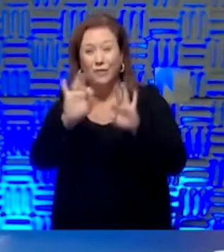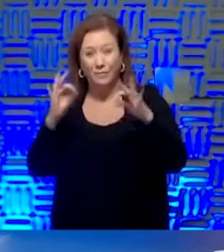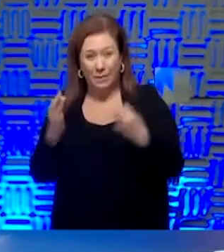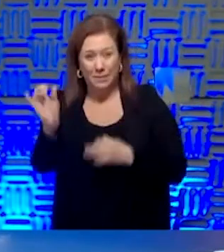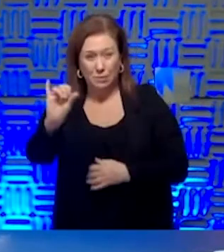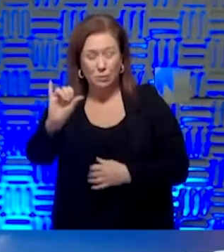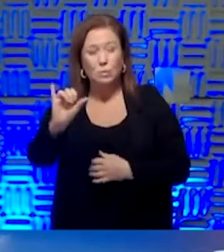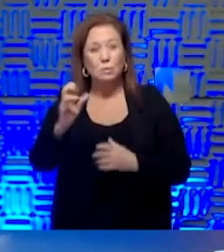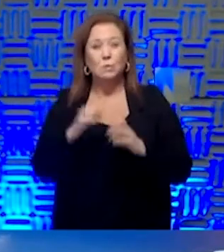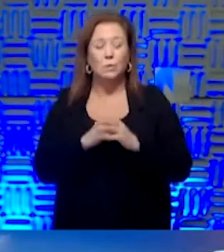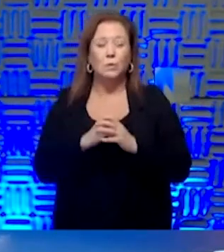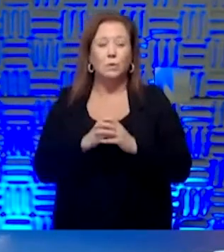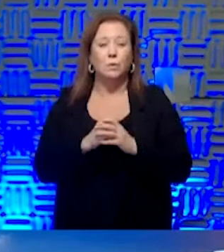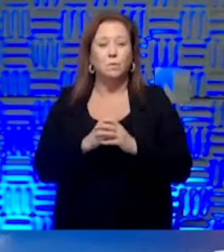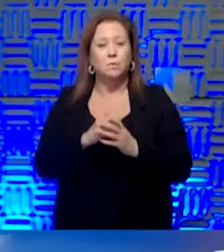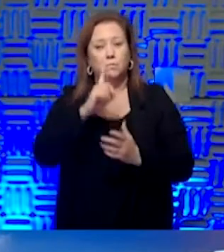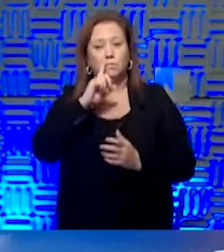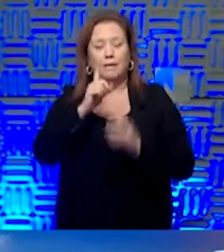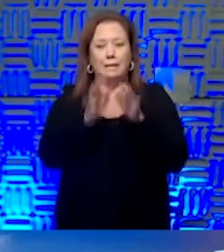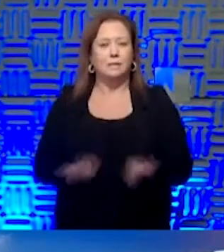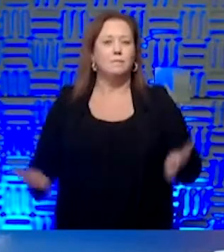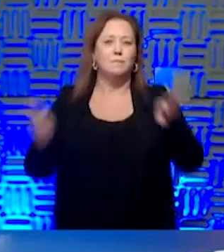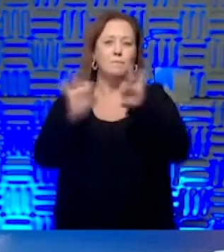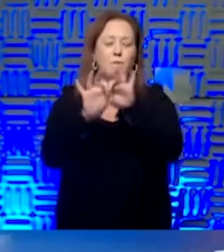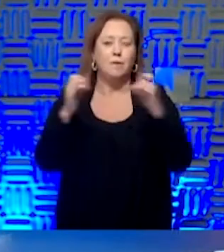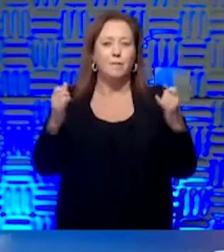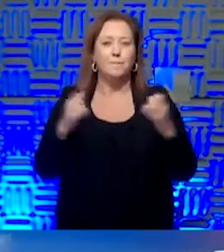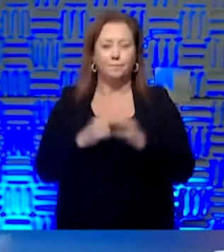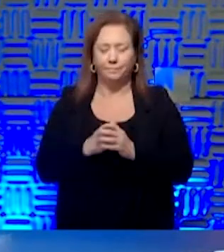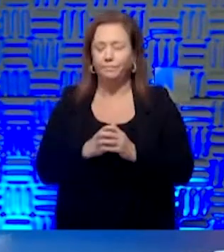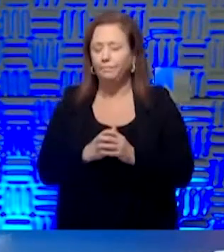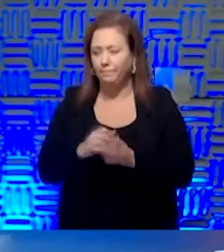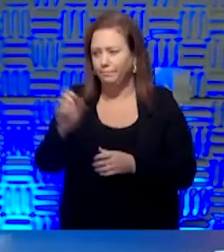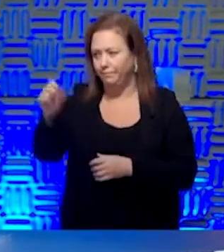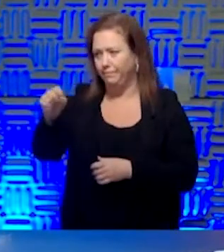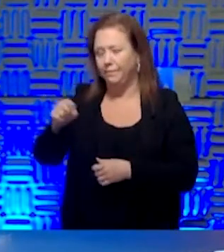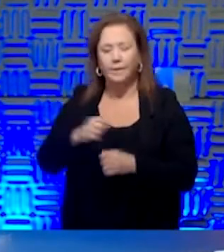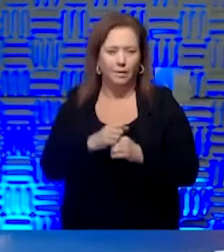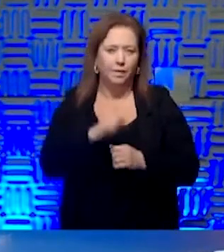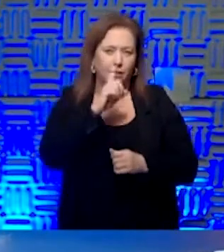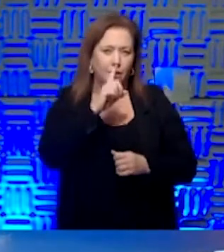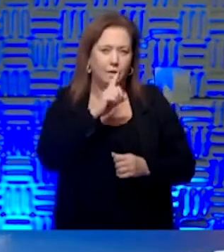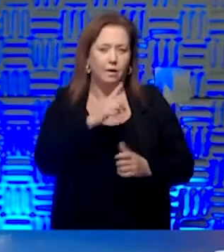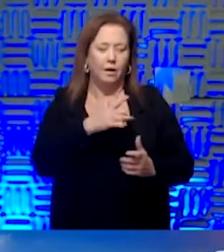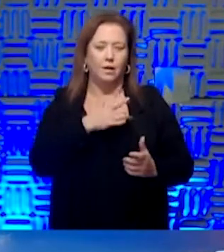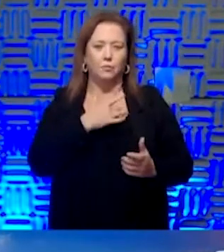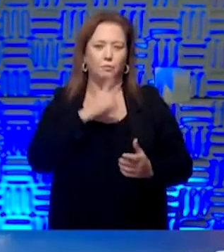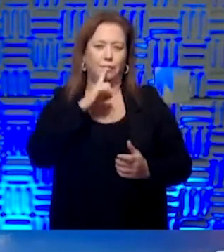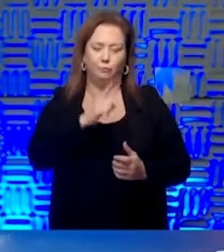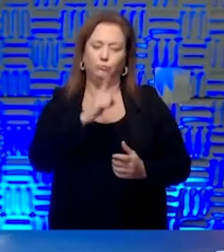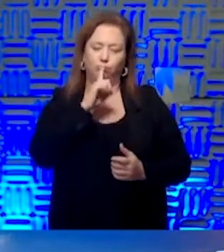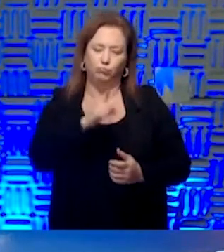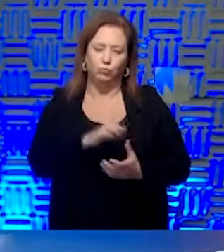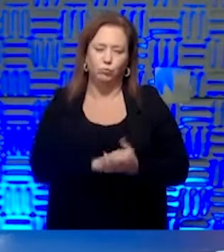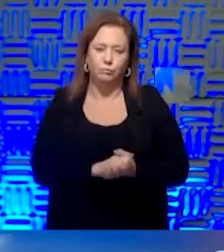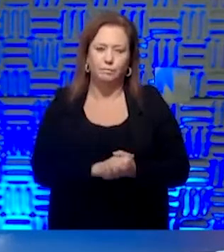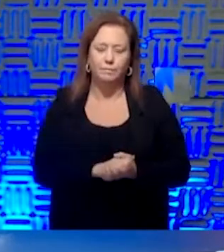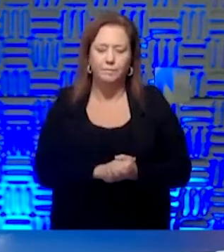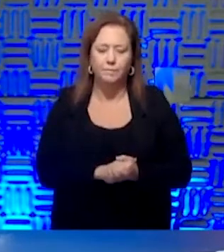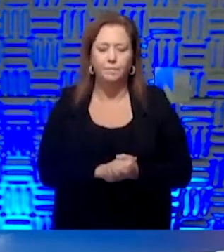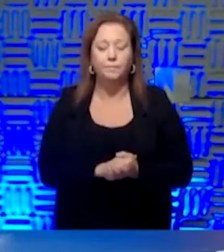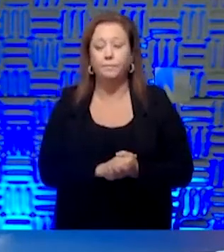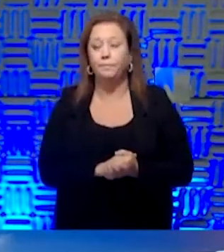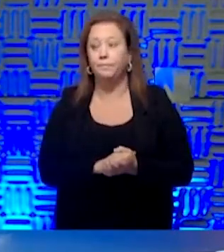way is just really important right now. Yeah, I think that just feels and rings so true. So out